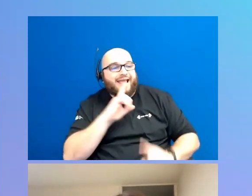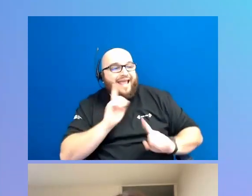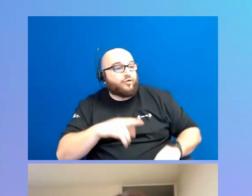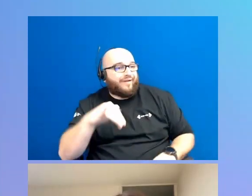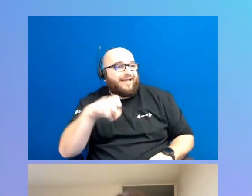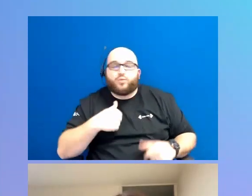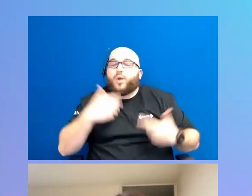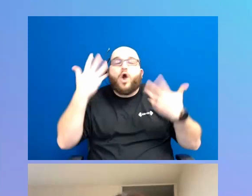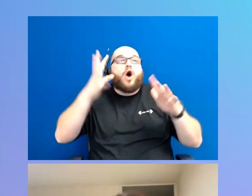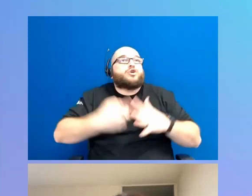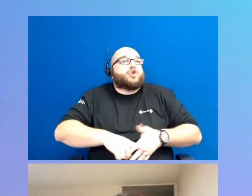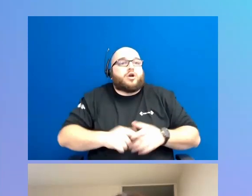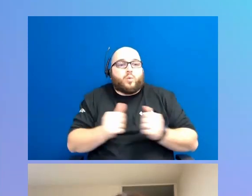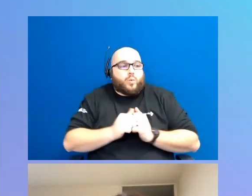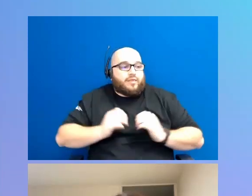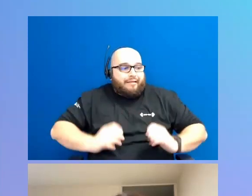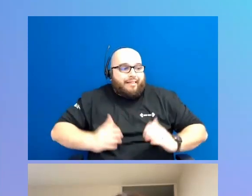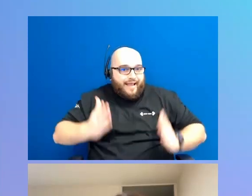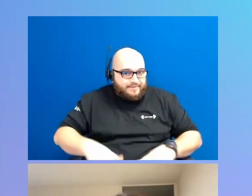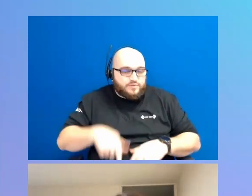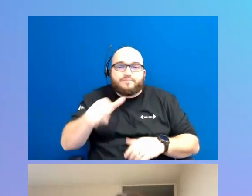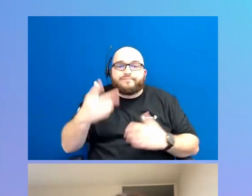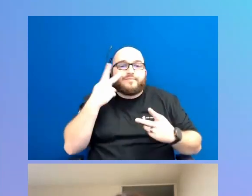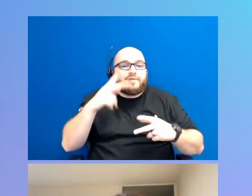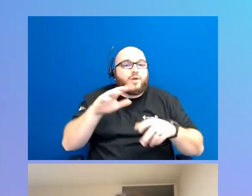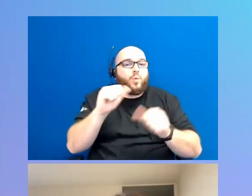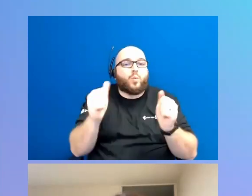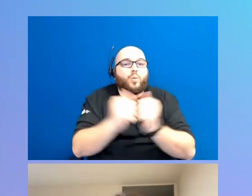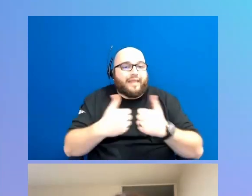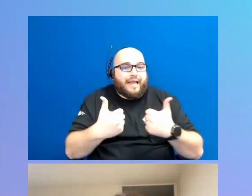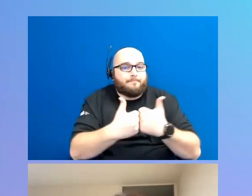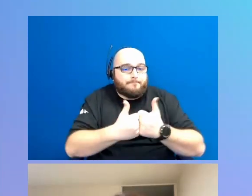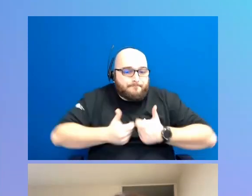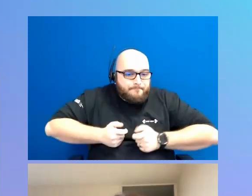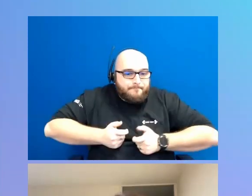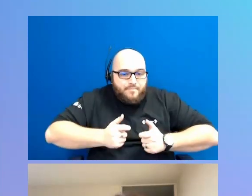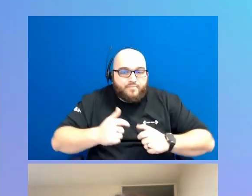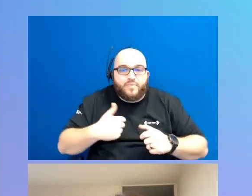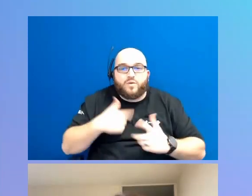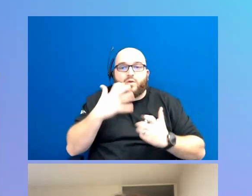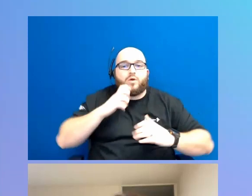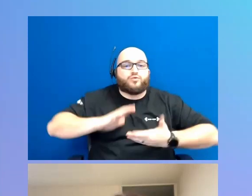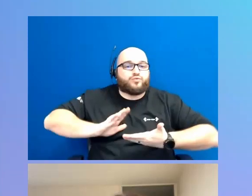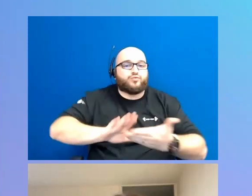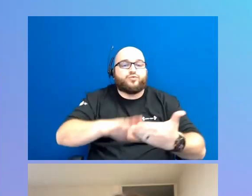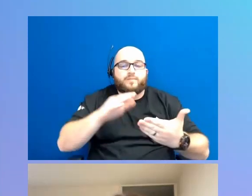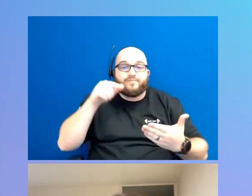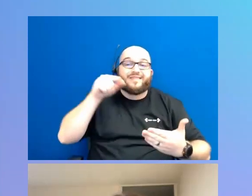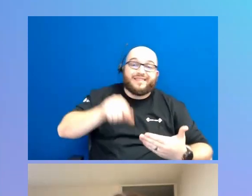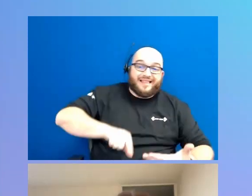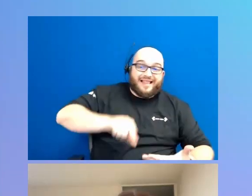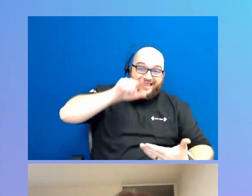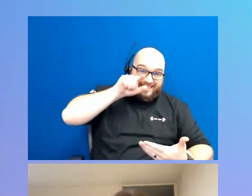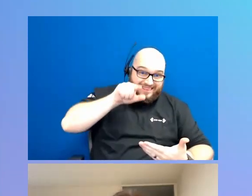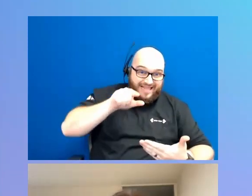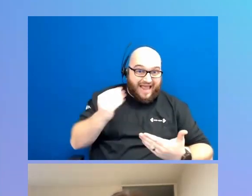clients. And you see it in the gaming. So I just wanted to make a quick call out that these are